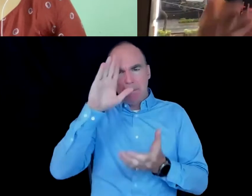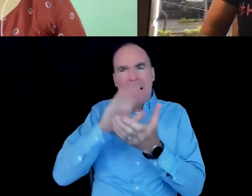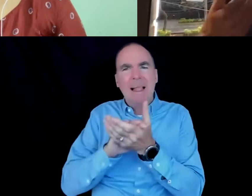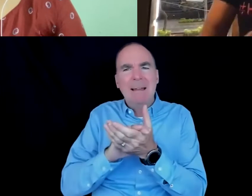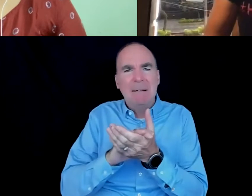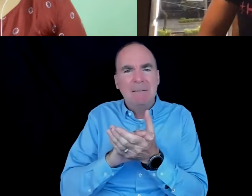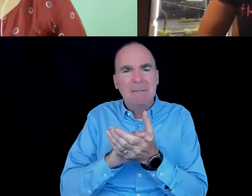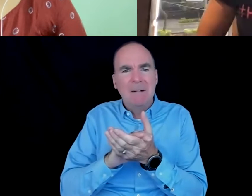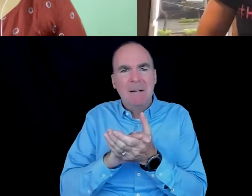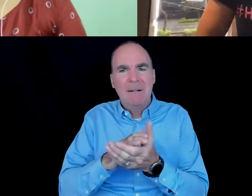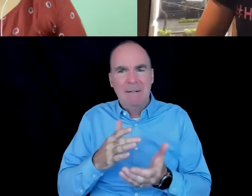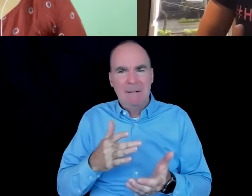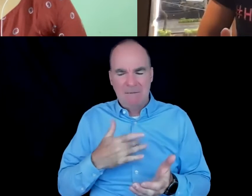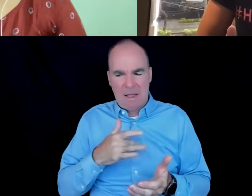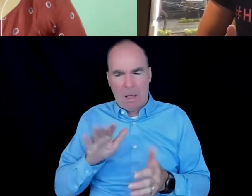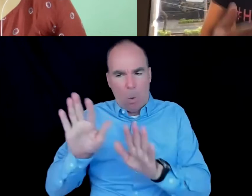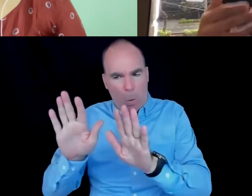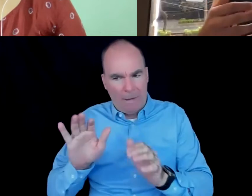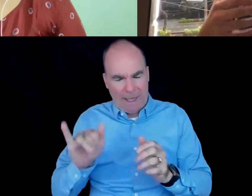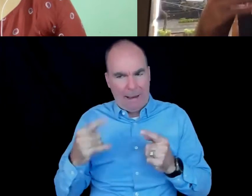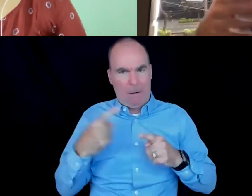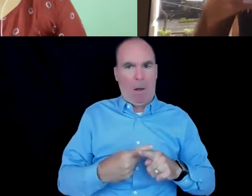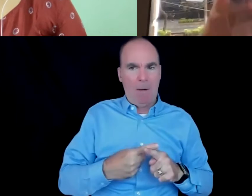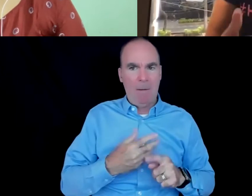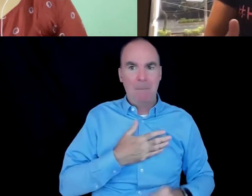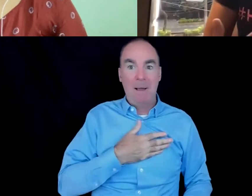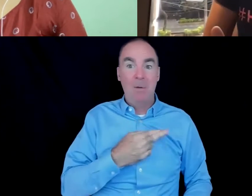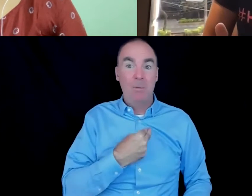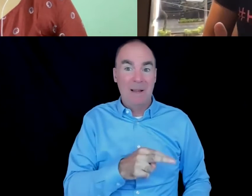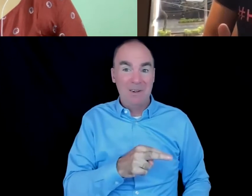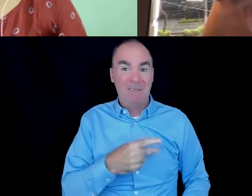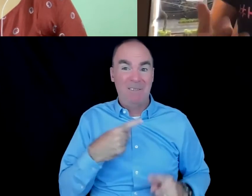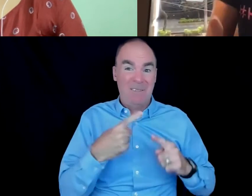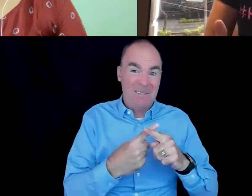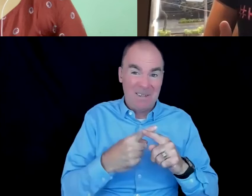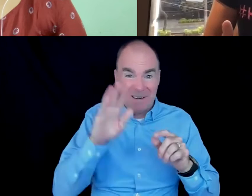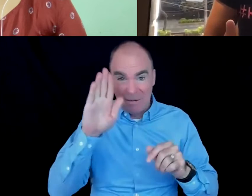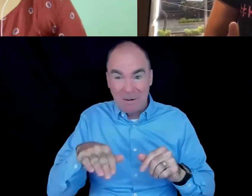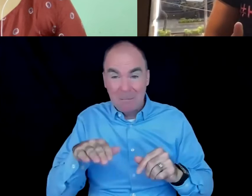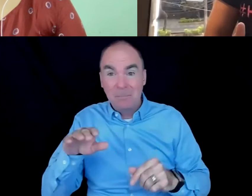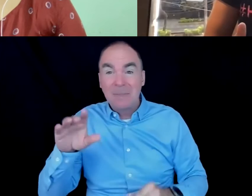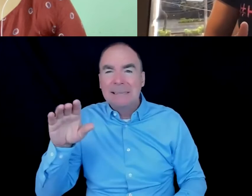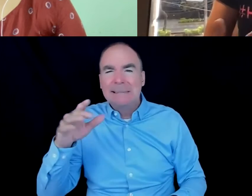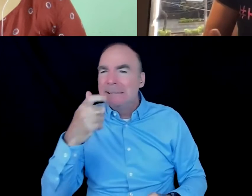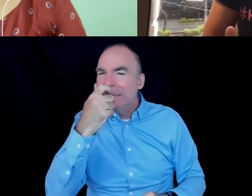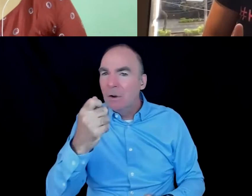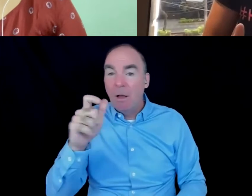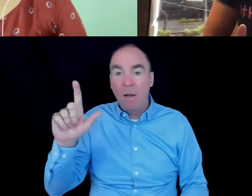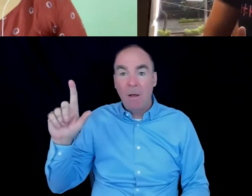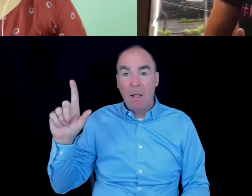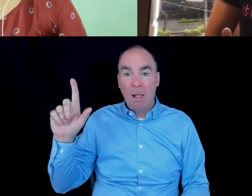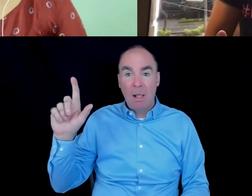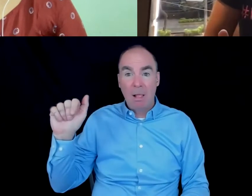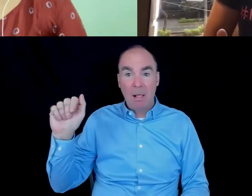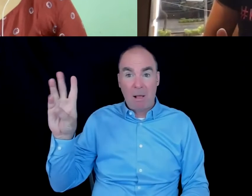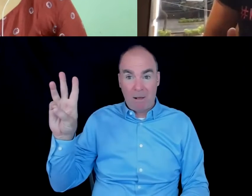feel it could affect our religion. Because usually the religion, it's more powerful than the law and the government